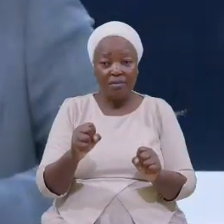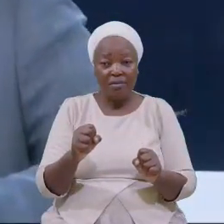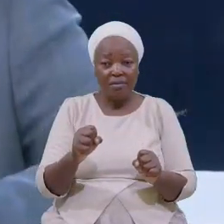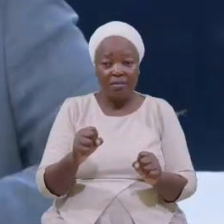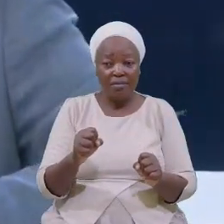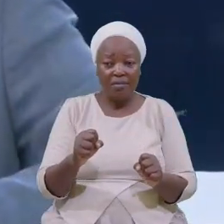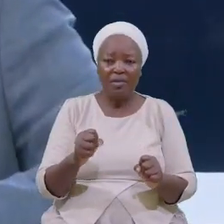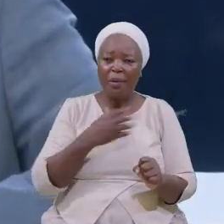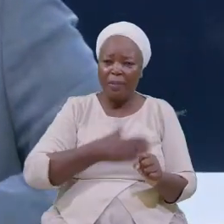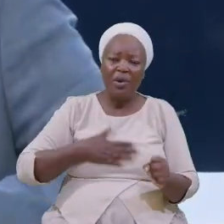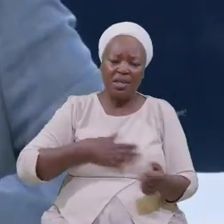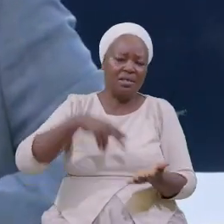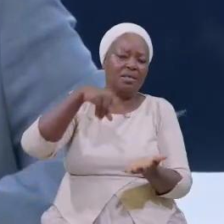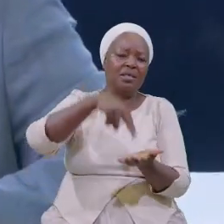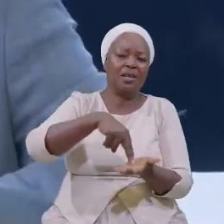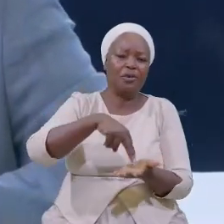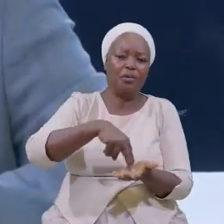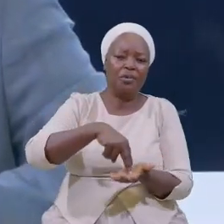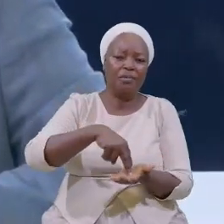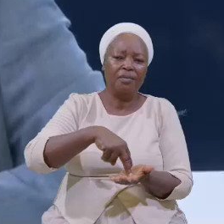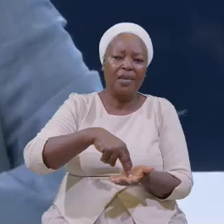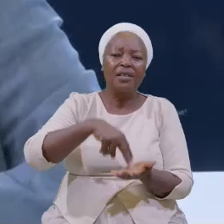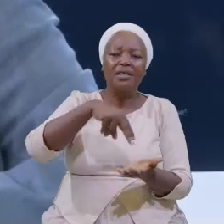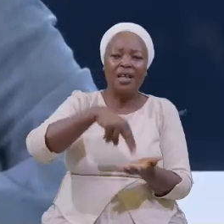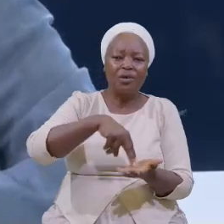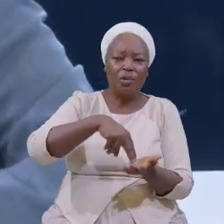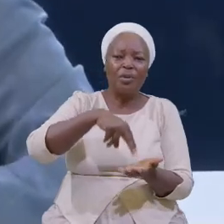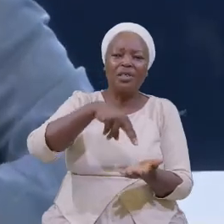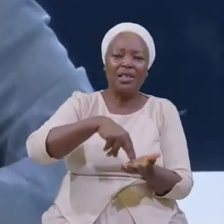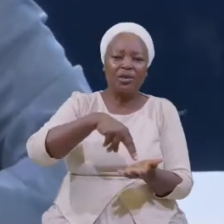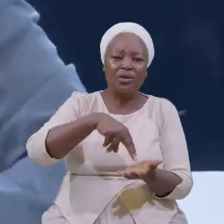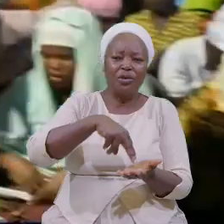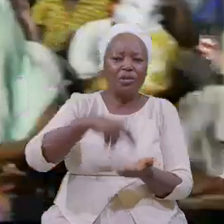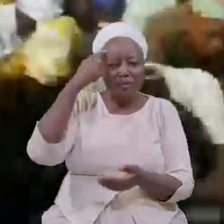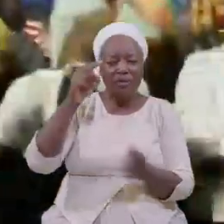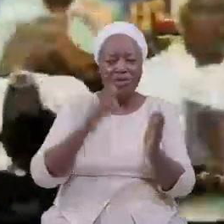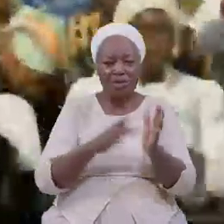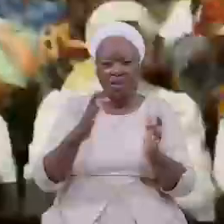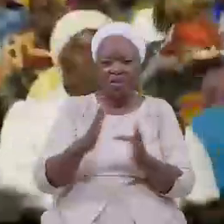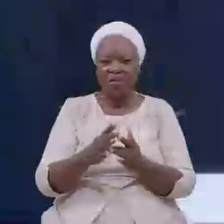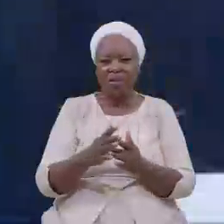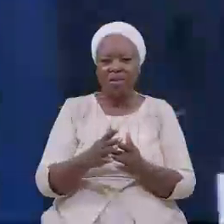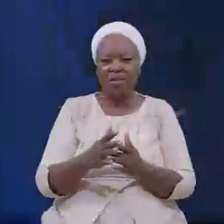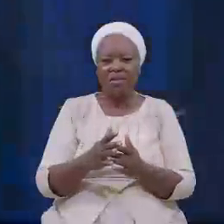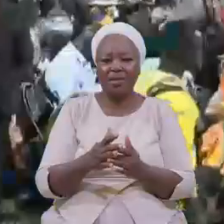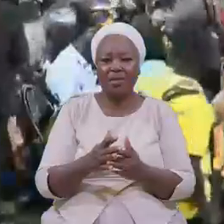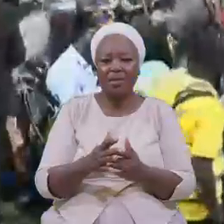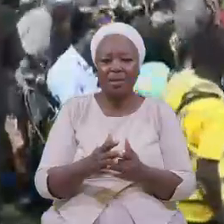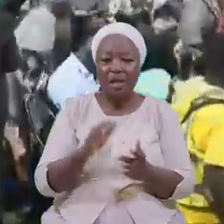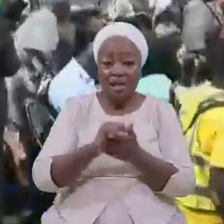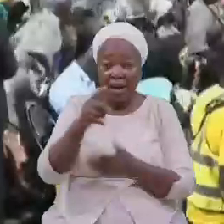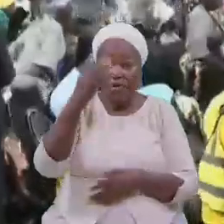Please stand up. Stand up. Stand up for Jesus. That you know